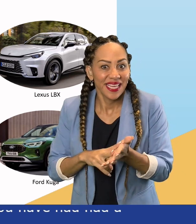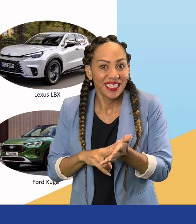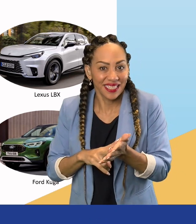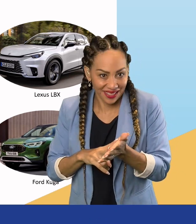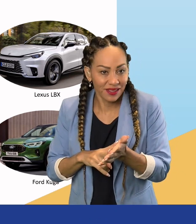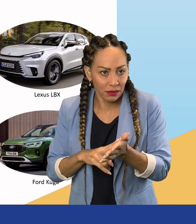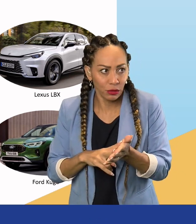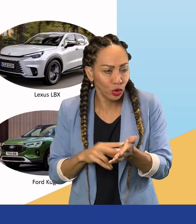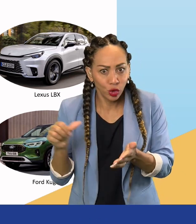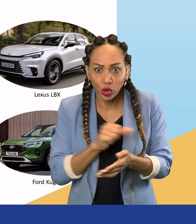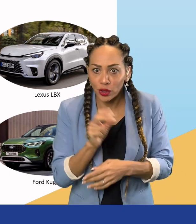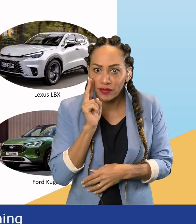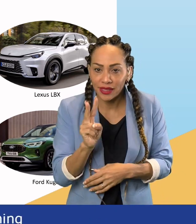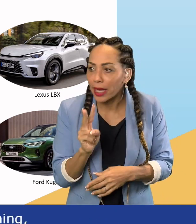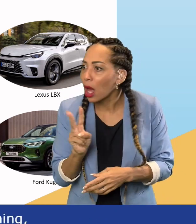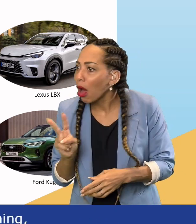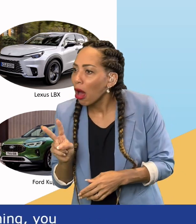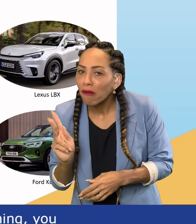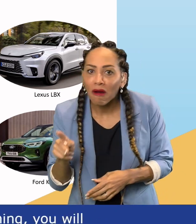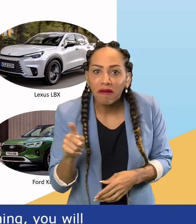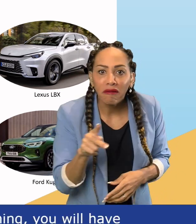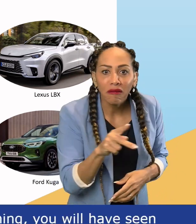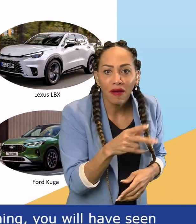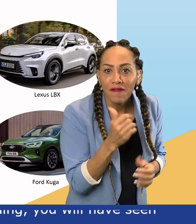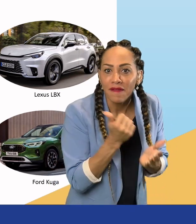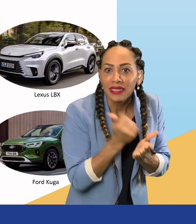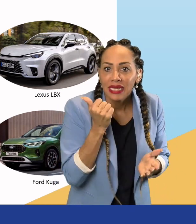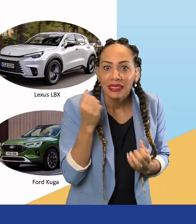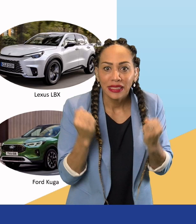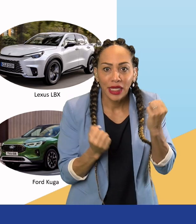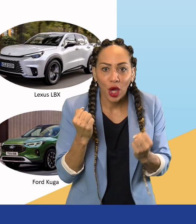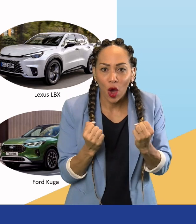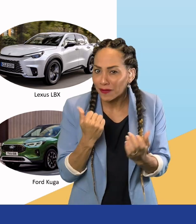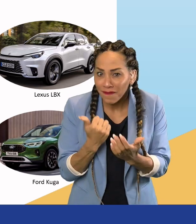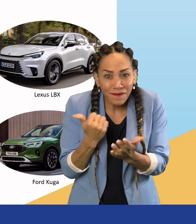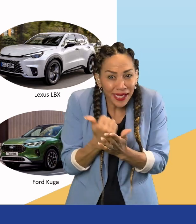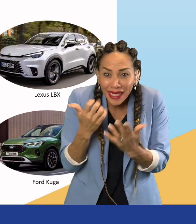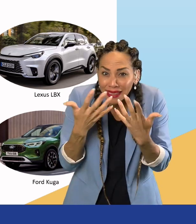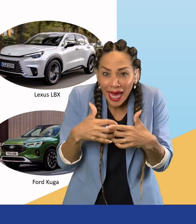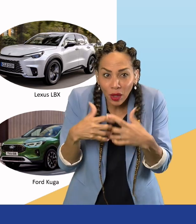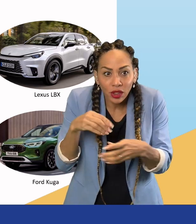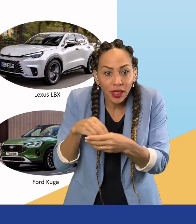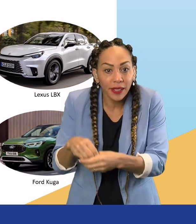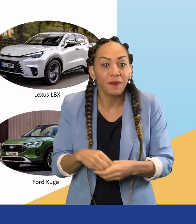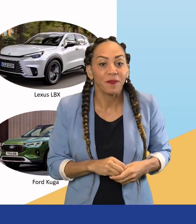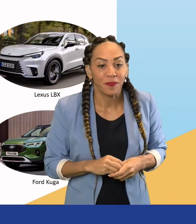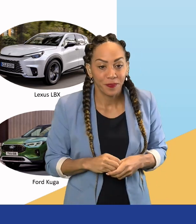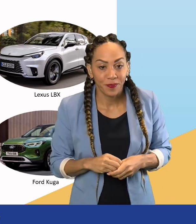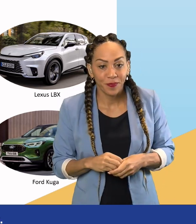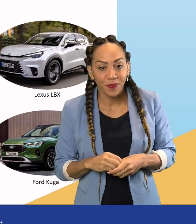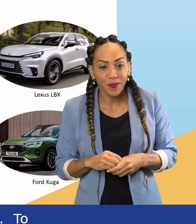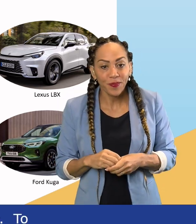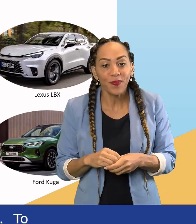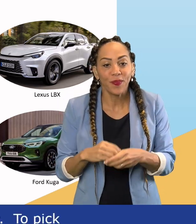fantastic cars and the brilliant technology on display. Just to pick out a few, the 2 at the end, the Renault Scenic and the Peugeot